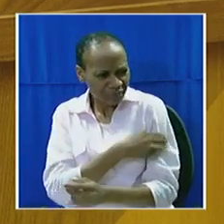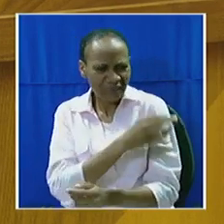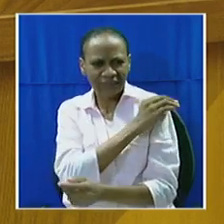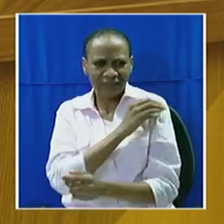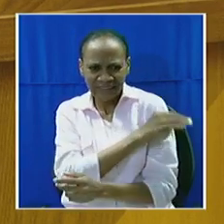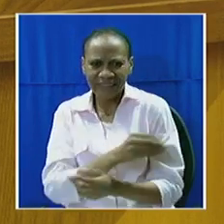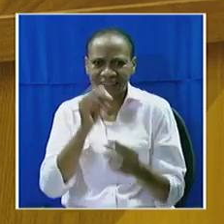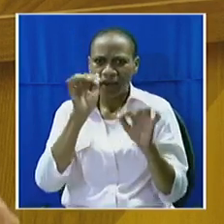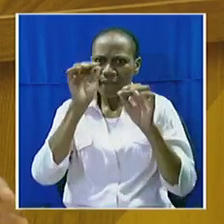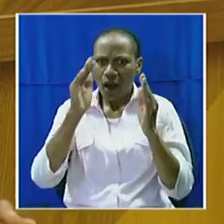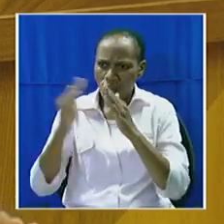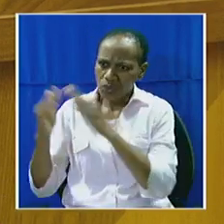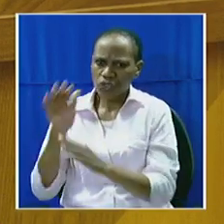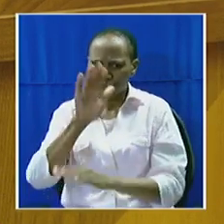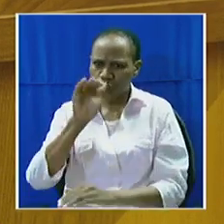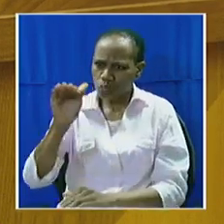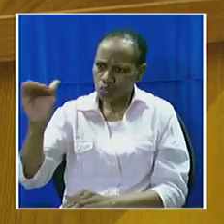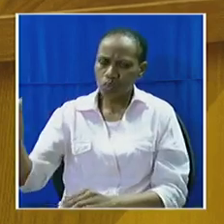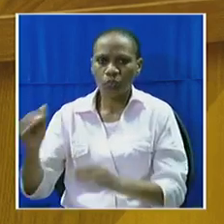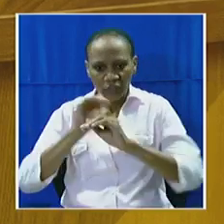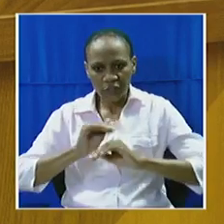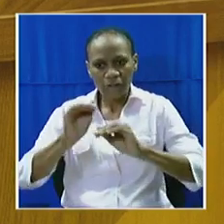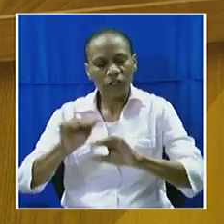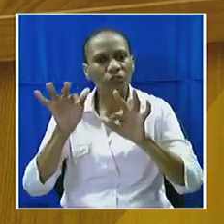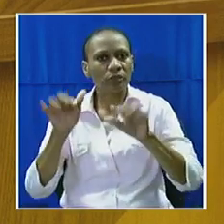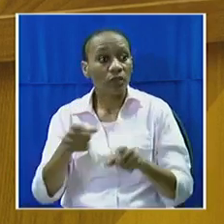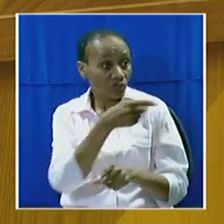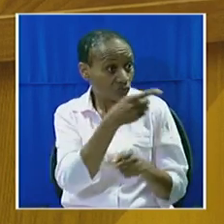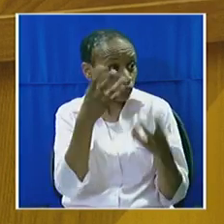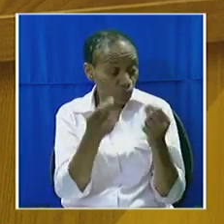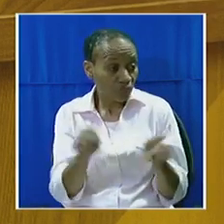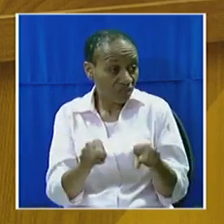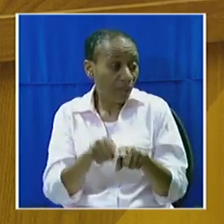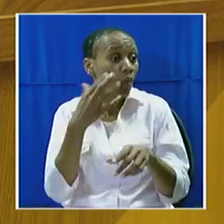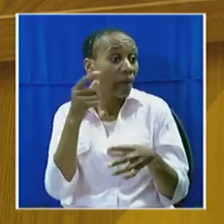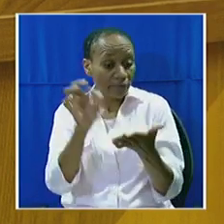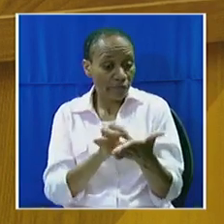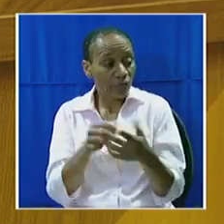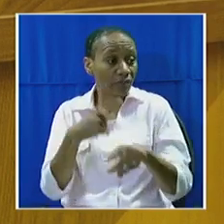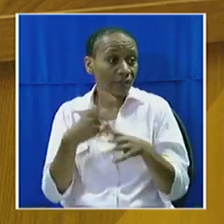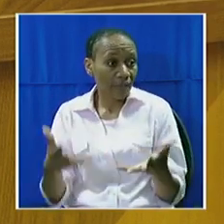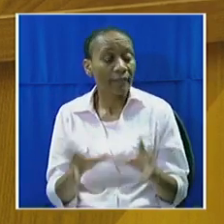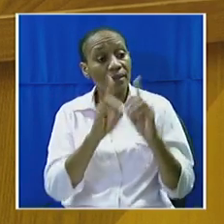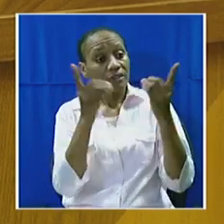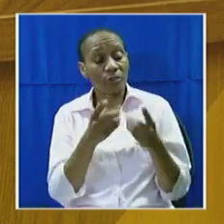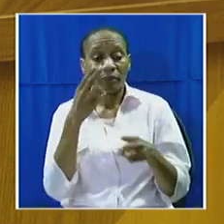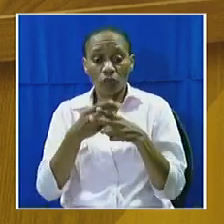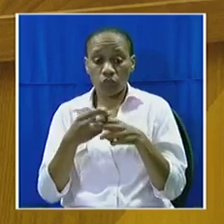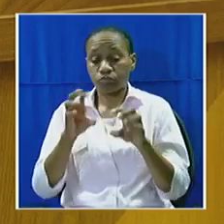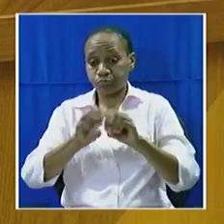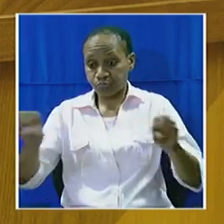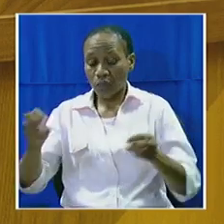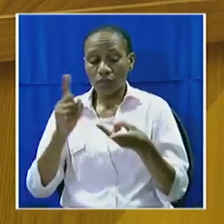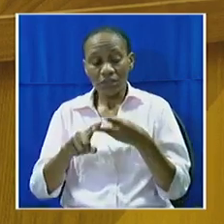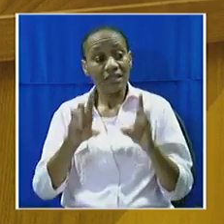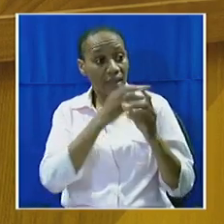do door-to-door. We know that this is possible because it is done during elections. The department and the minister, together with the Minister of Water and Sanitation, must devise